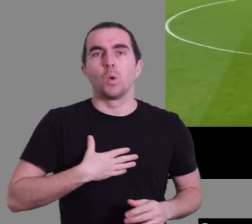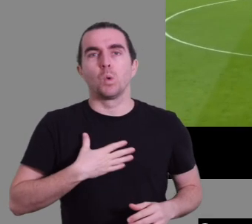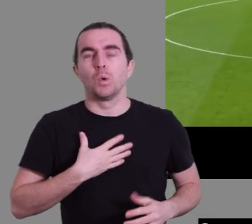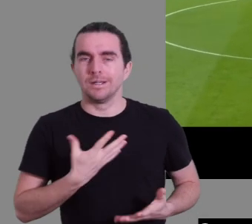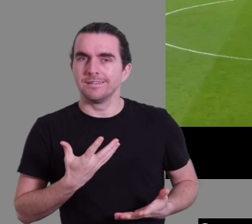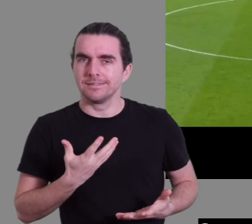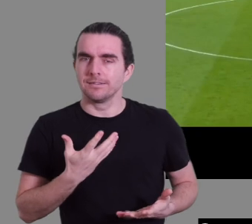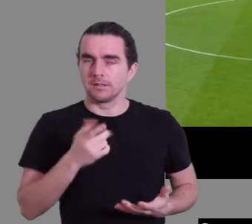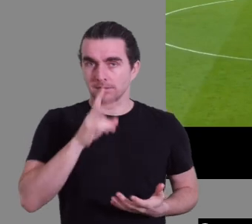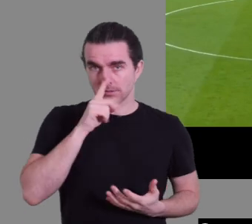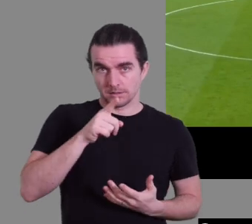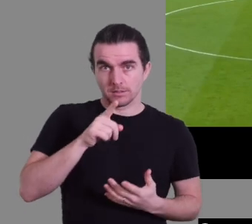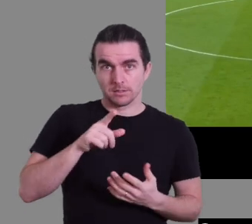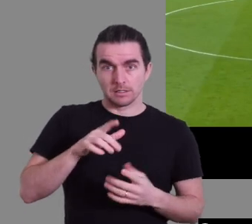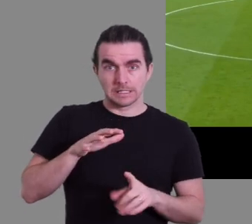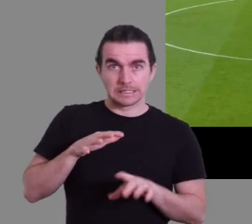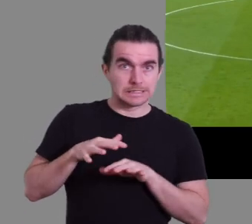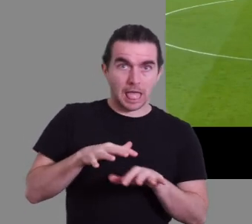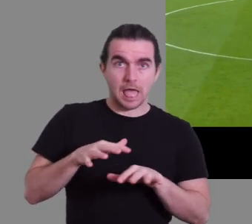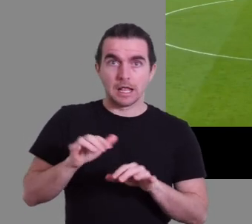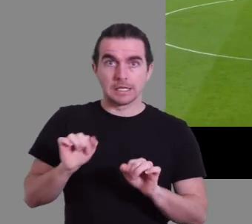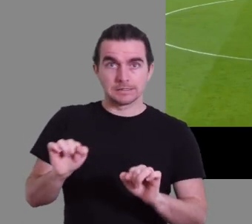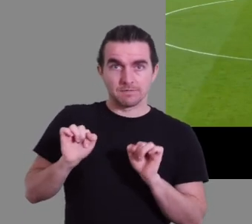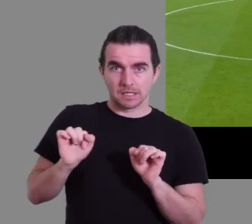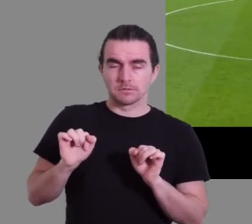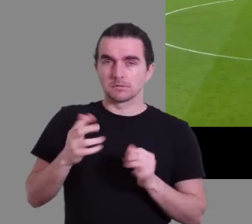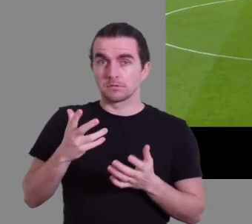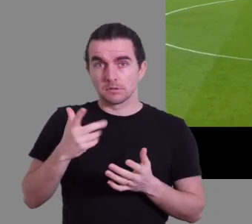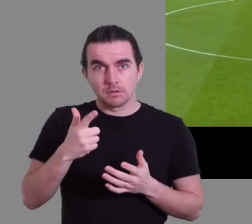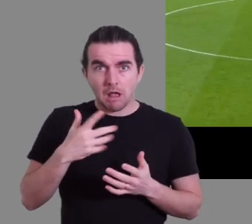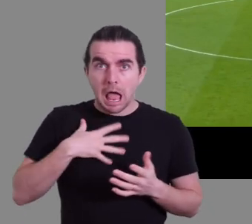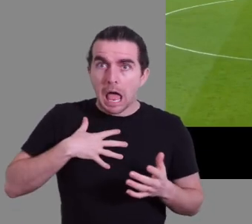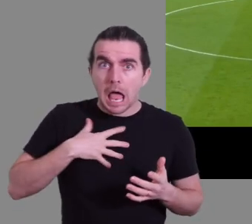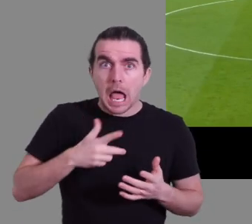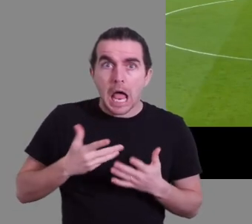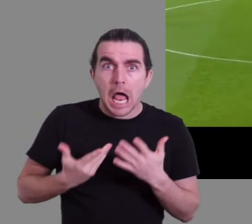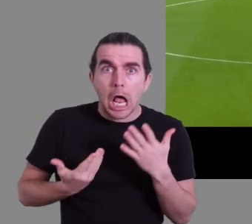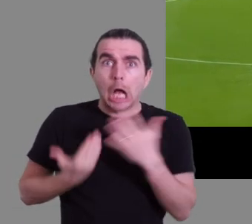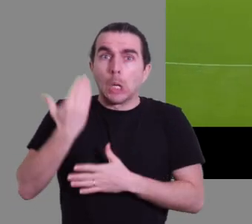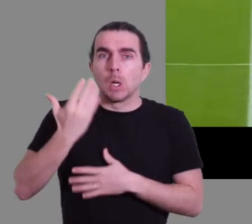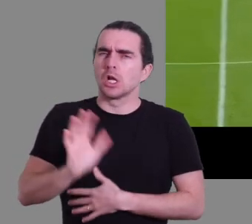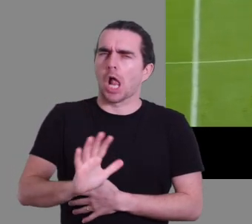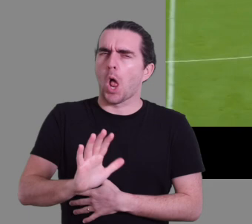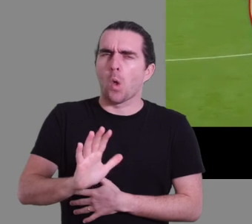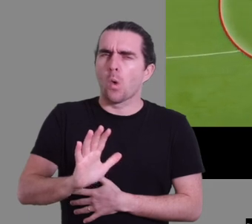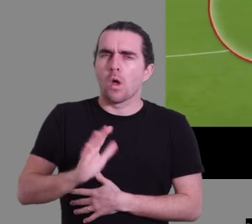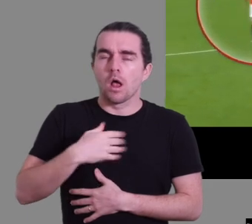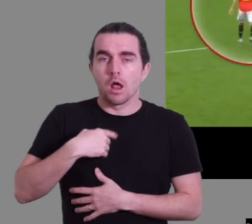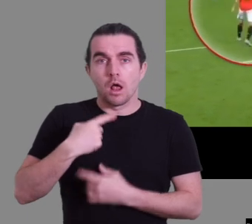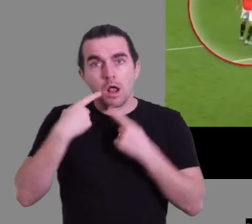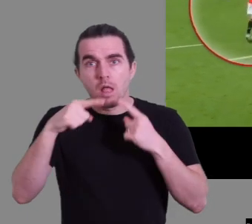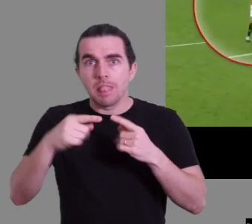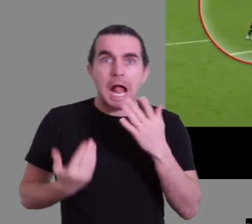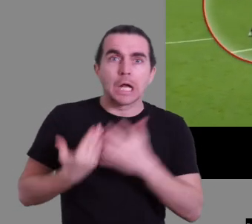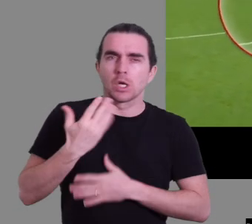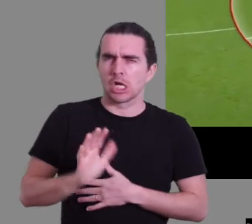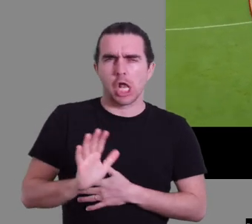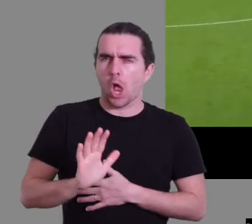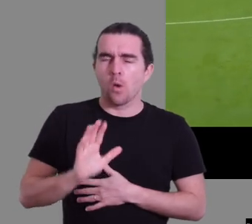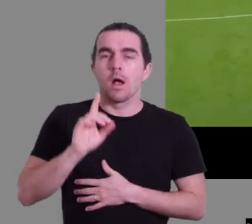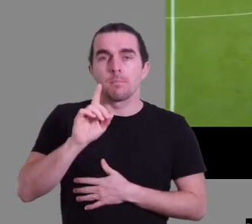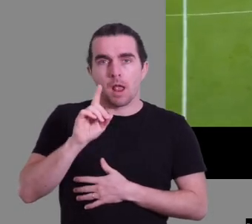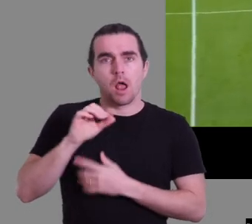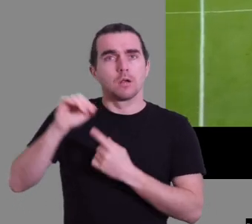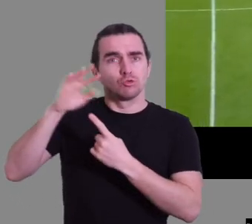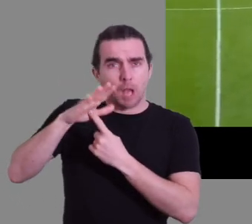So again, applicable to both attackers and defenders. And of course, this is nothing new. I'm not trying to say it is. It's what all the top players